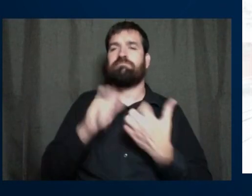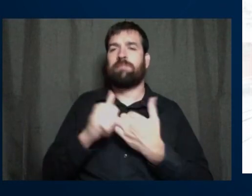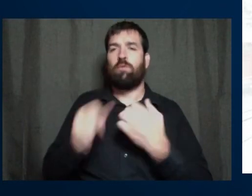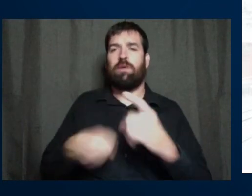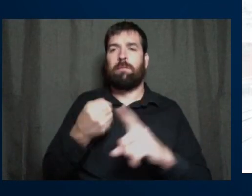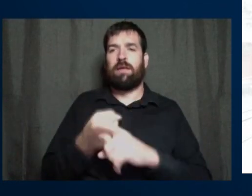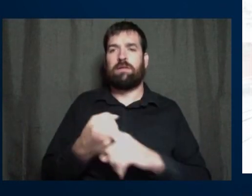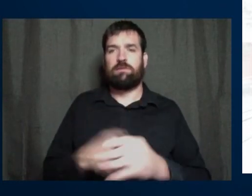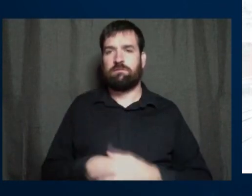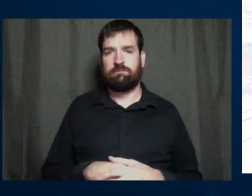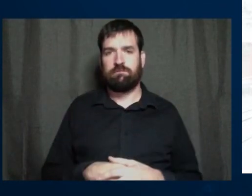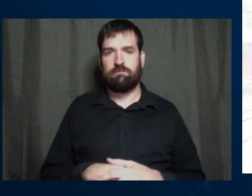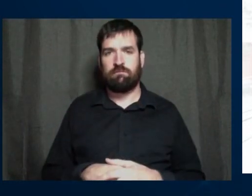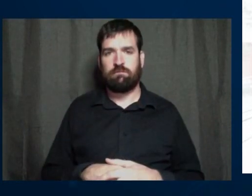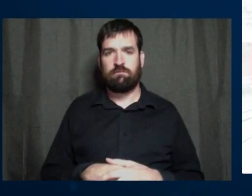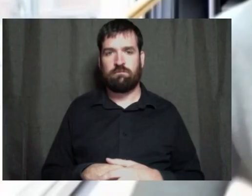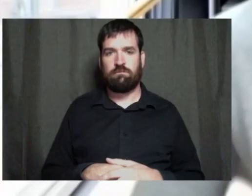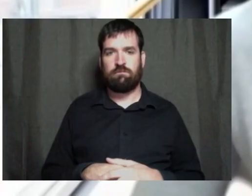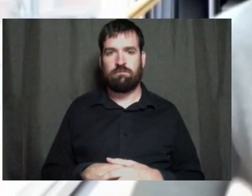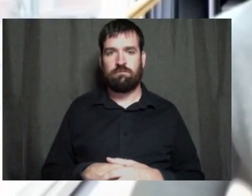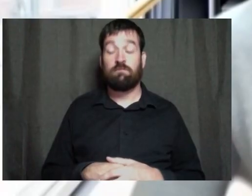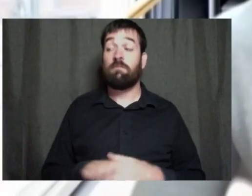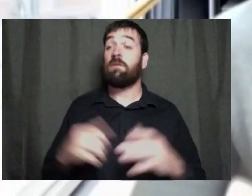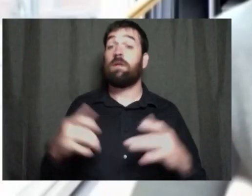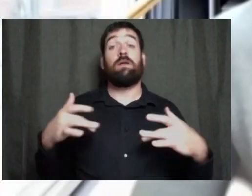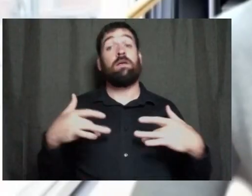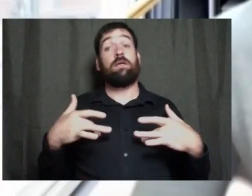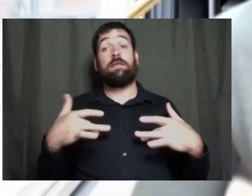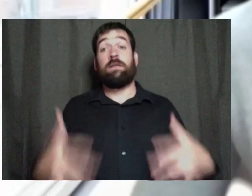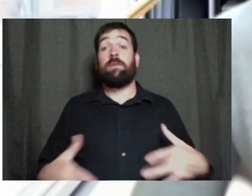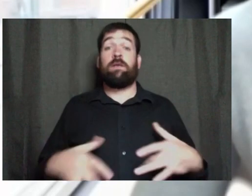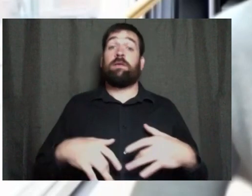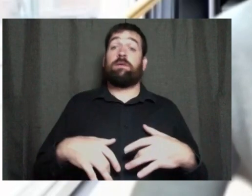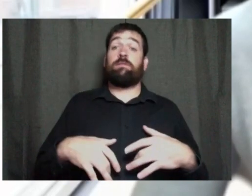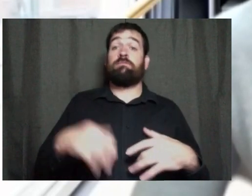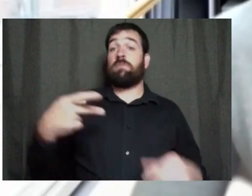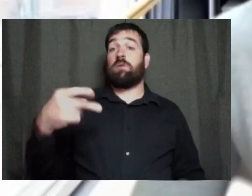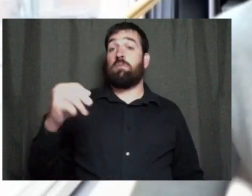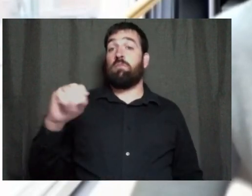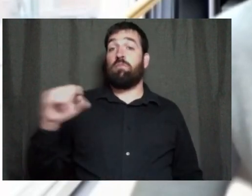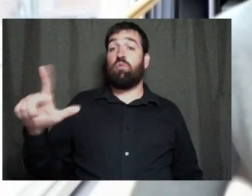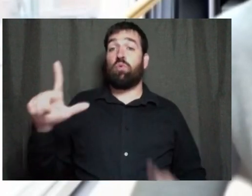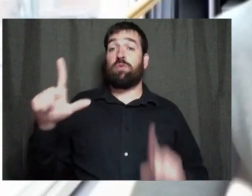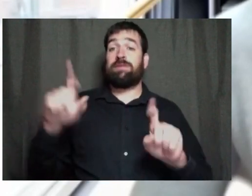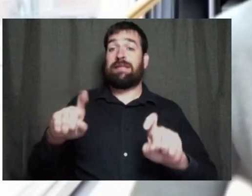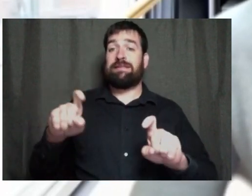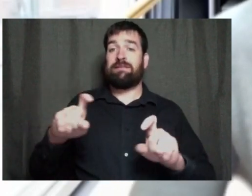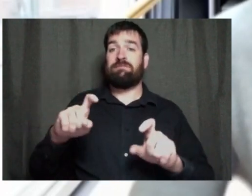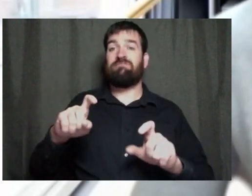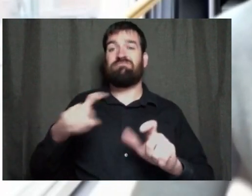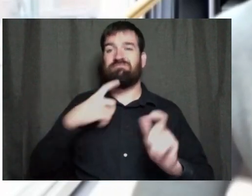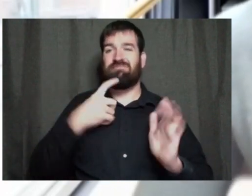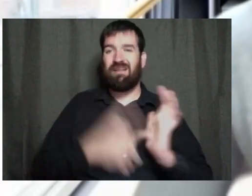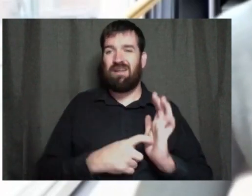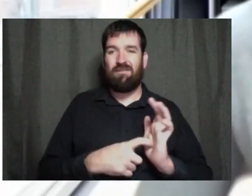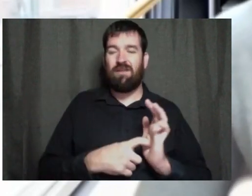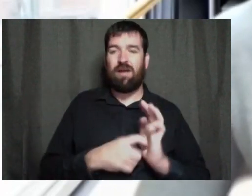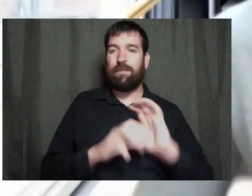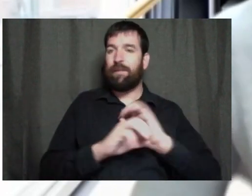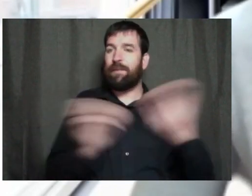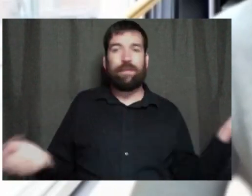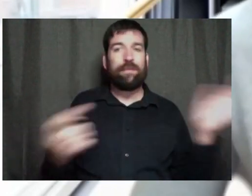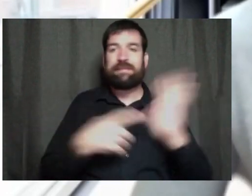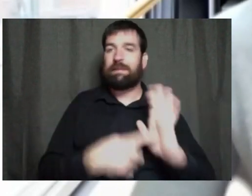Mm-hmm. So typically we do the pool testing to really identify those asymptomatic positive